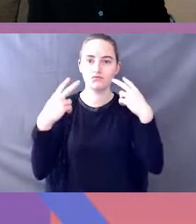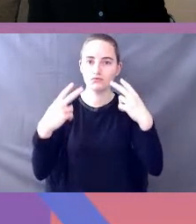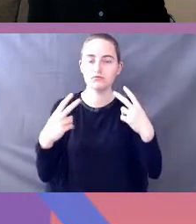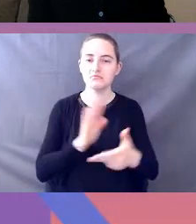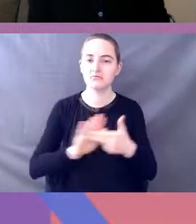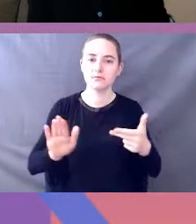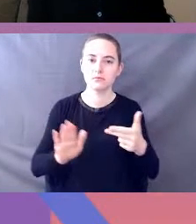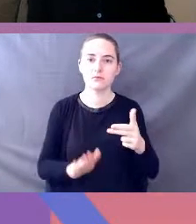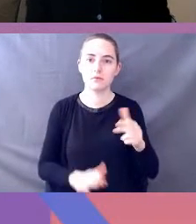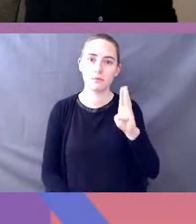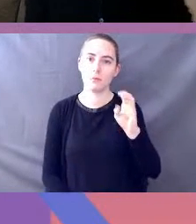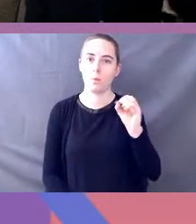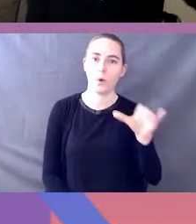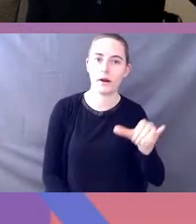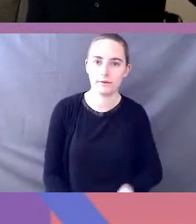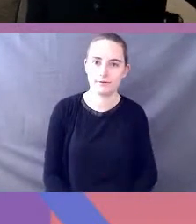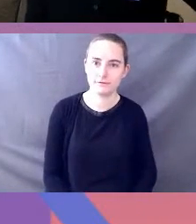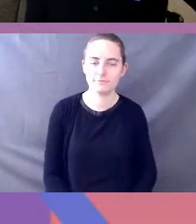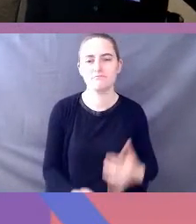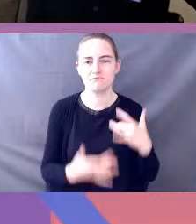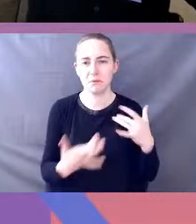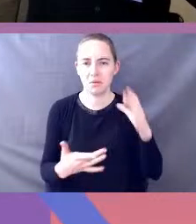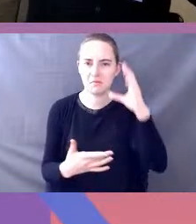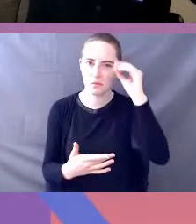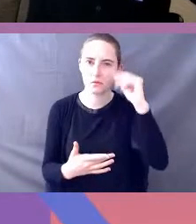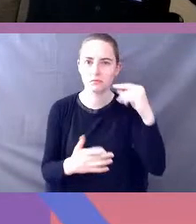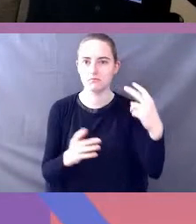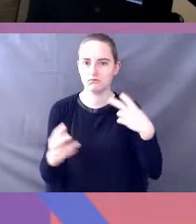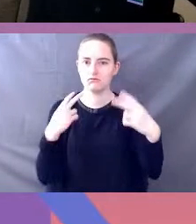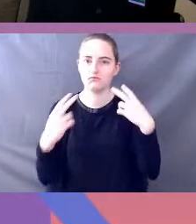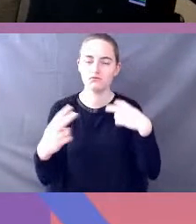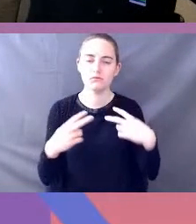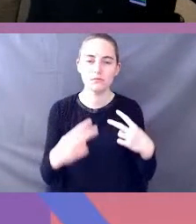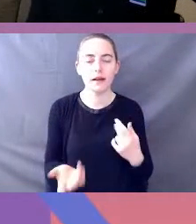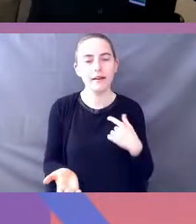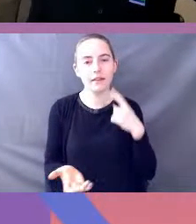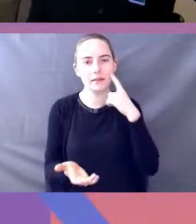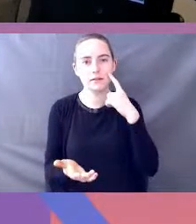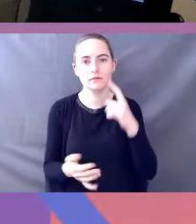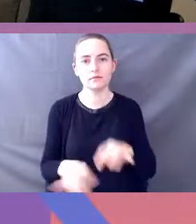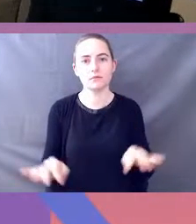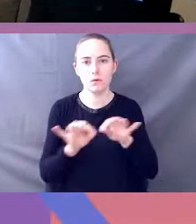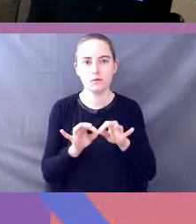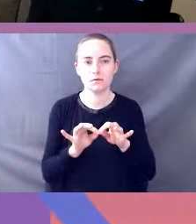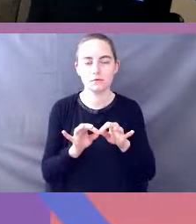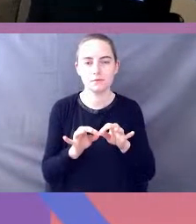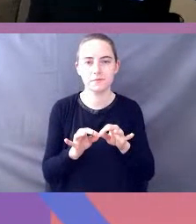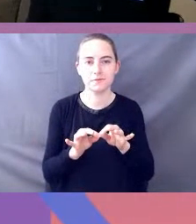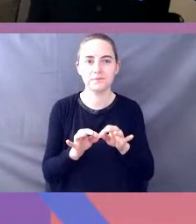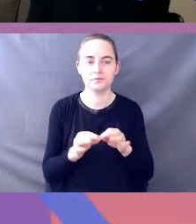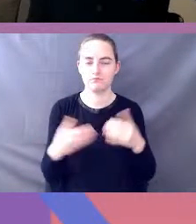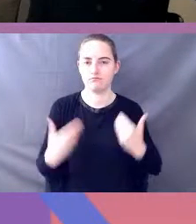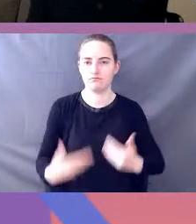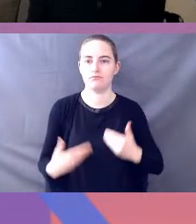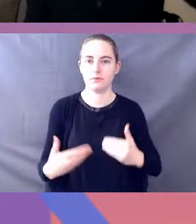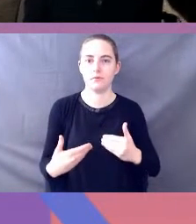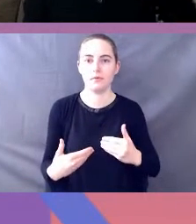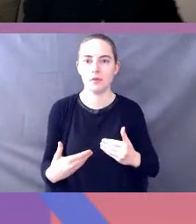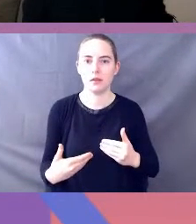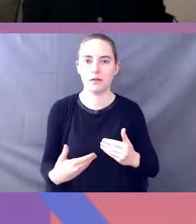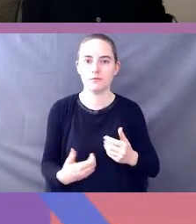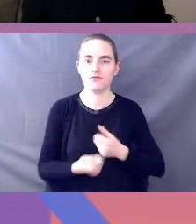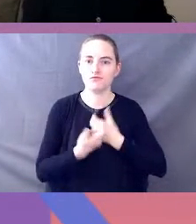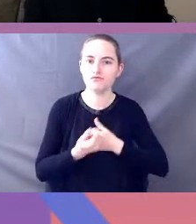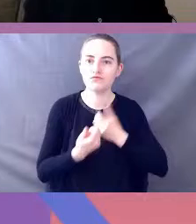boy? At first. And I think it's just very important to, as an artist, as a spoken word artist and an educator,